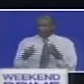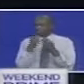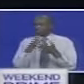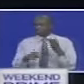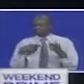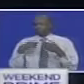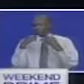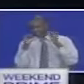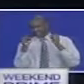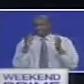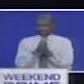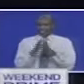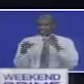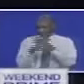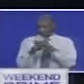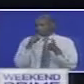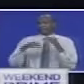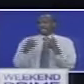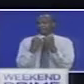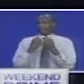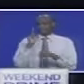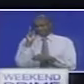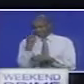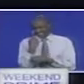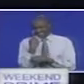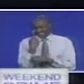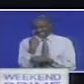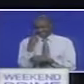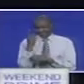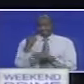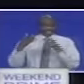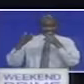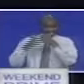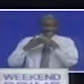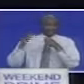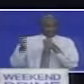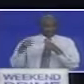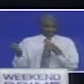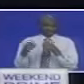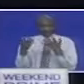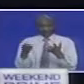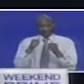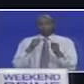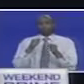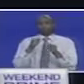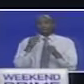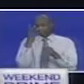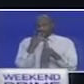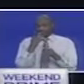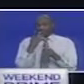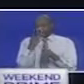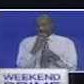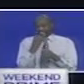the president and his deputy in the first 9 months on average since the March 4th election last